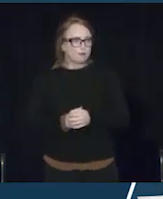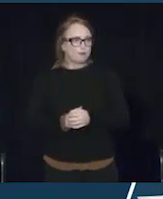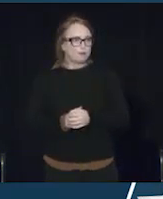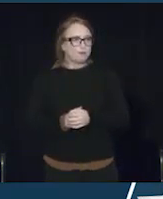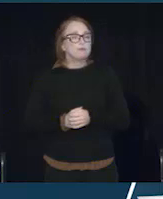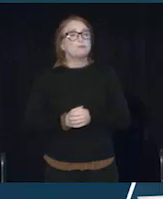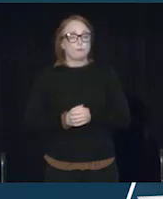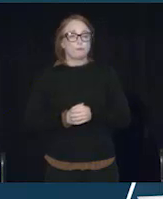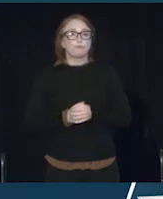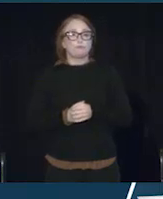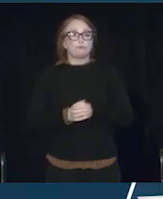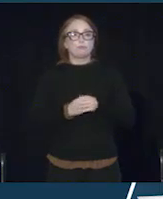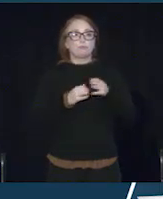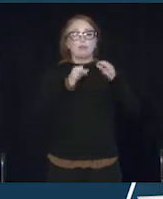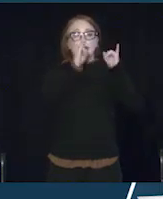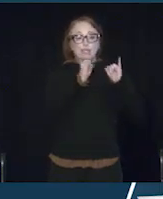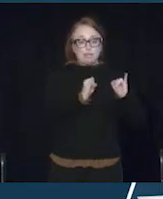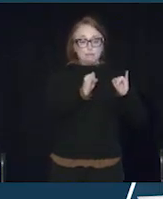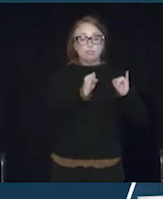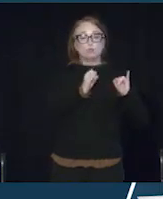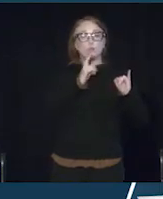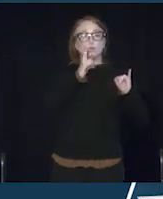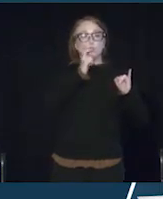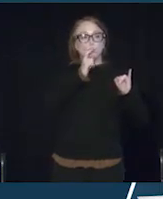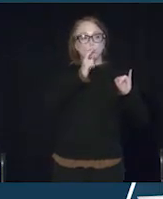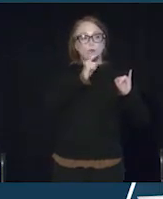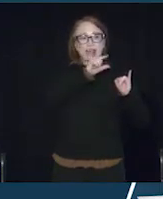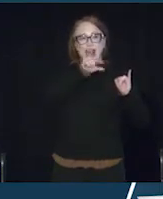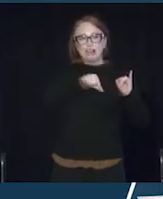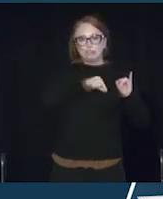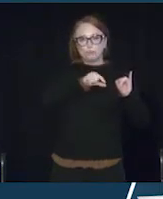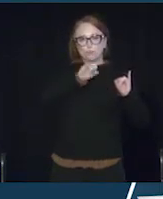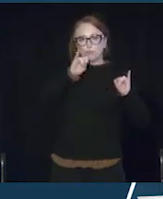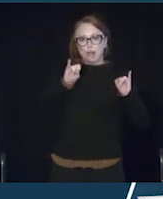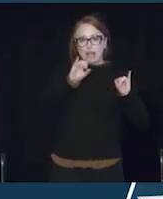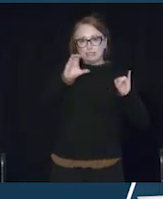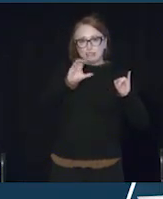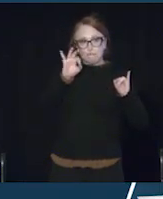Individuals who are eligible for ICF,